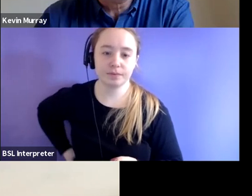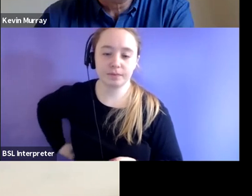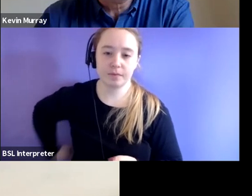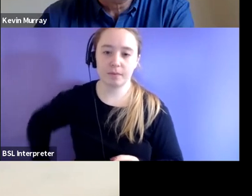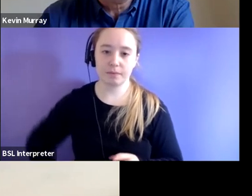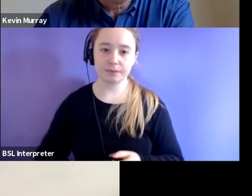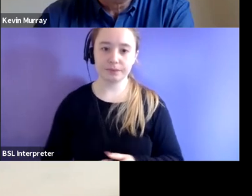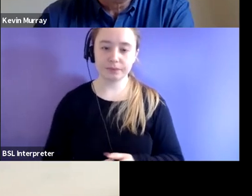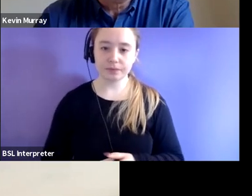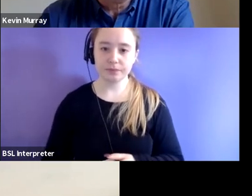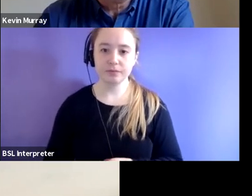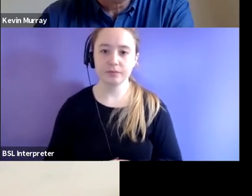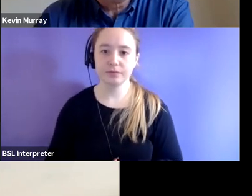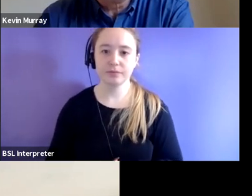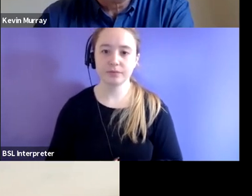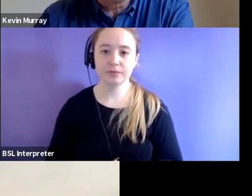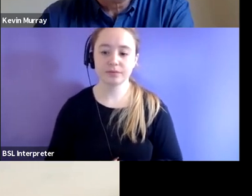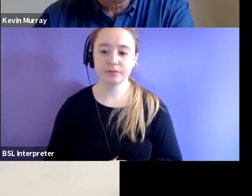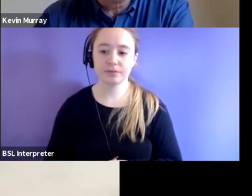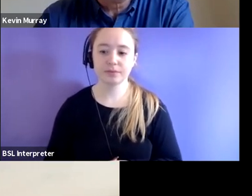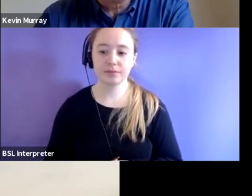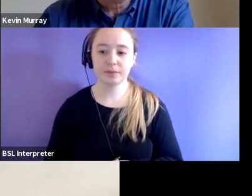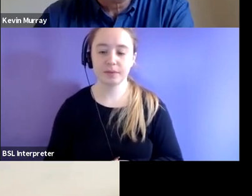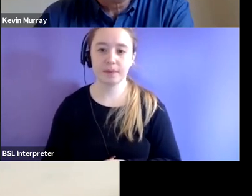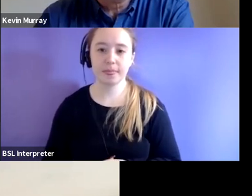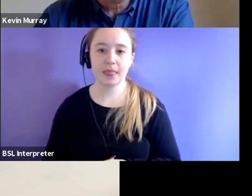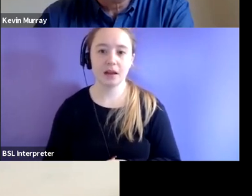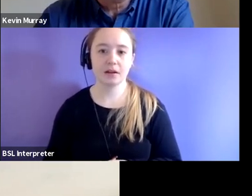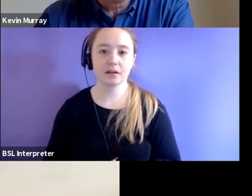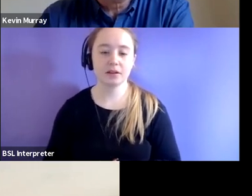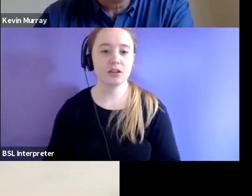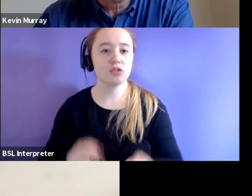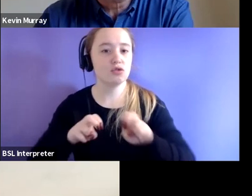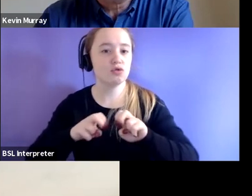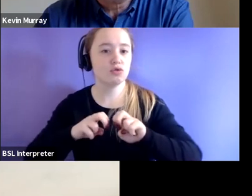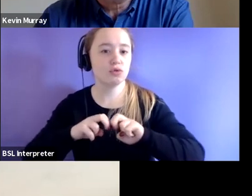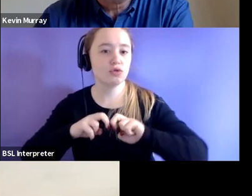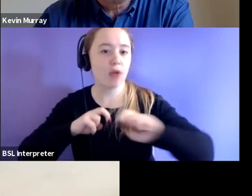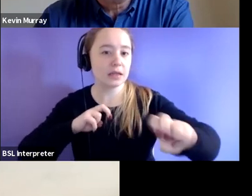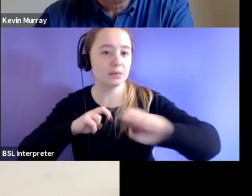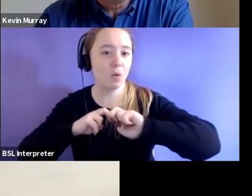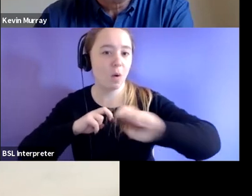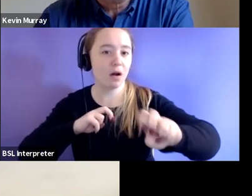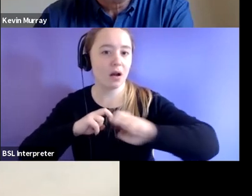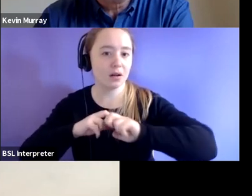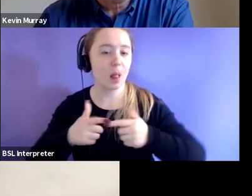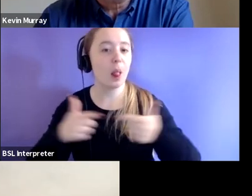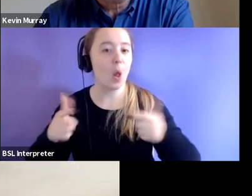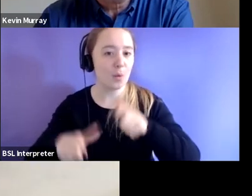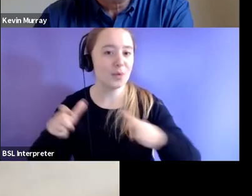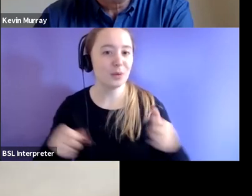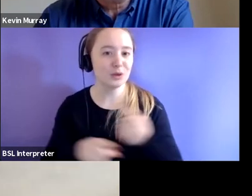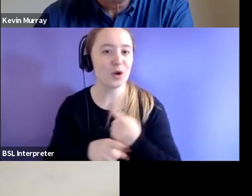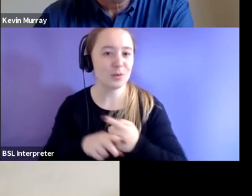Great, thank you, Irene. I think that kind of links us on quite nicely to the topic of transport, which is coming out quite strongly from the comments and the questions